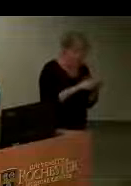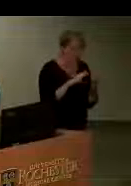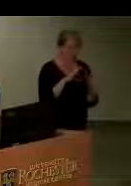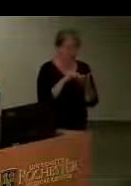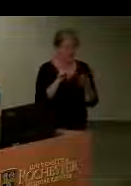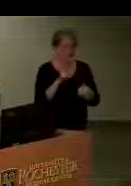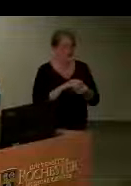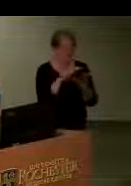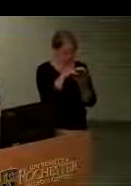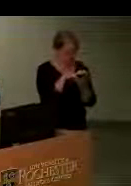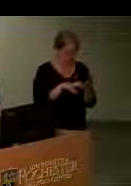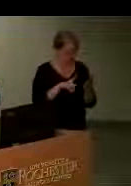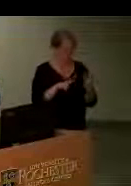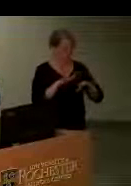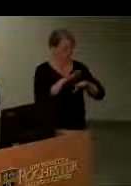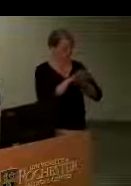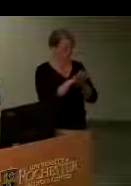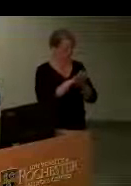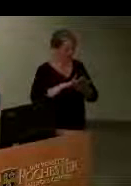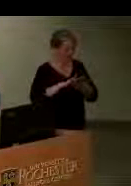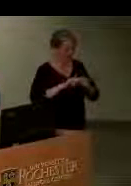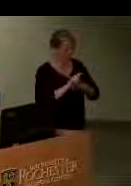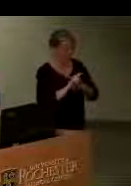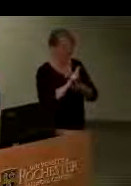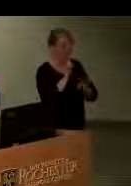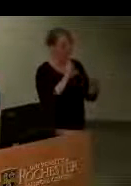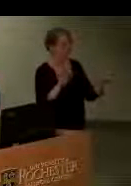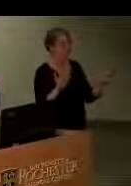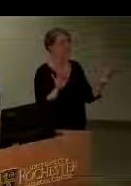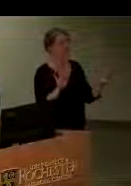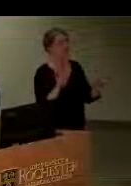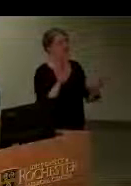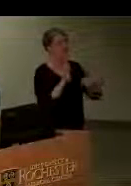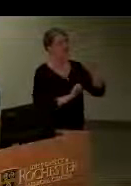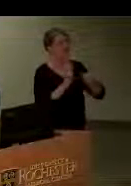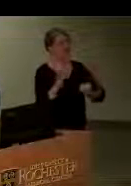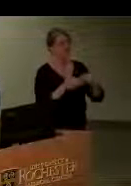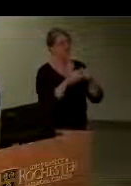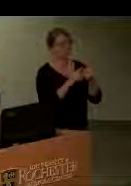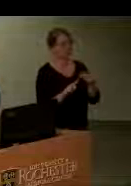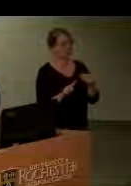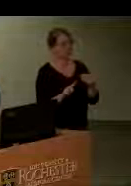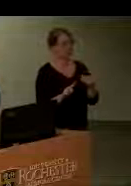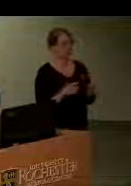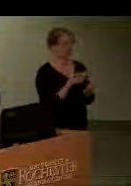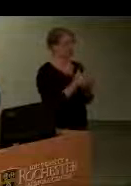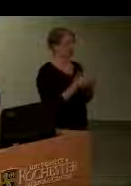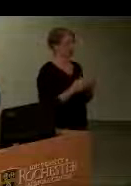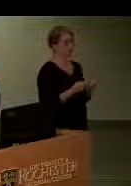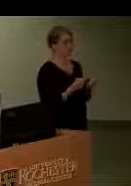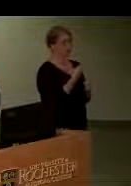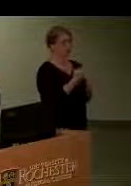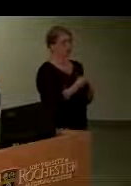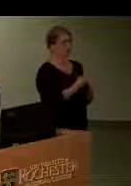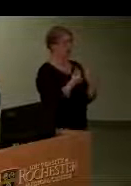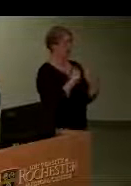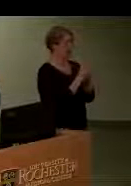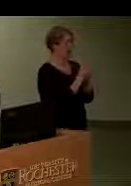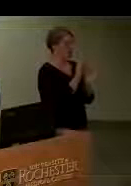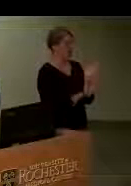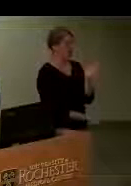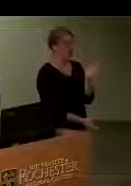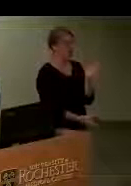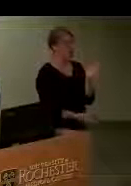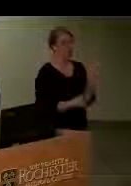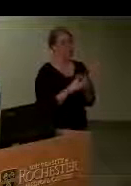So you have to clear the deck and say, for a whole week, we're going to do nothing but assess you. The courses in the first 2 years are all pass fail, but they